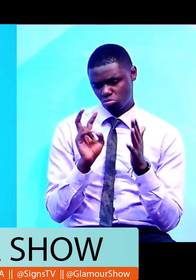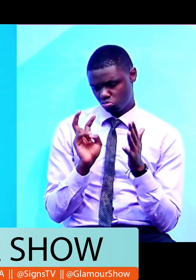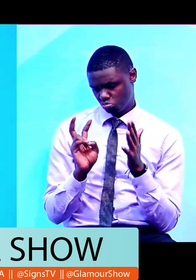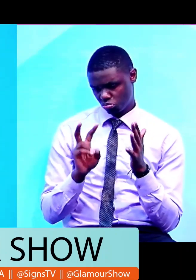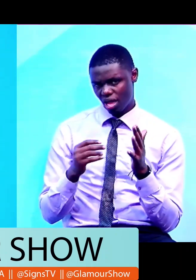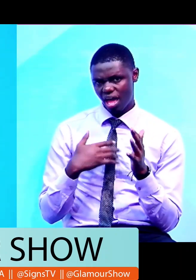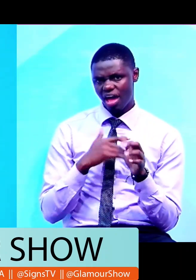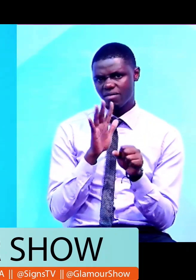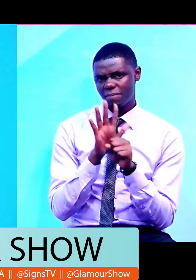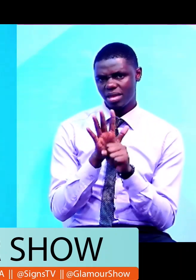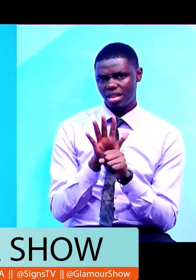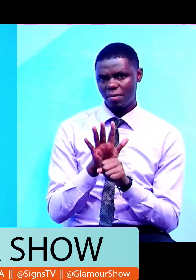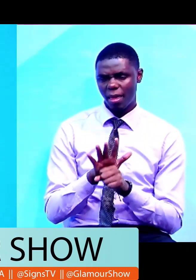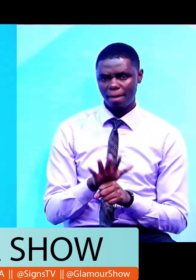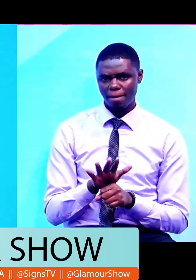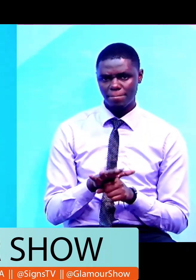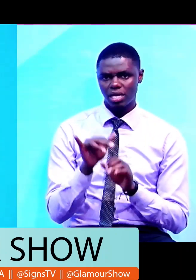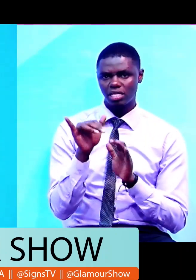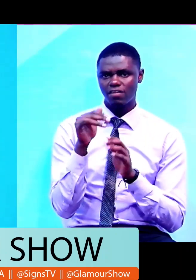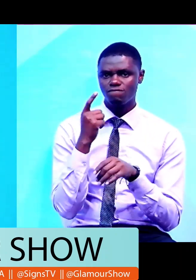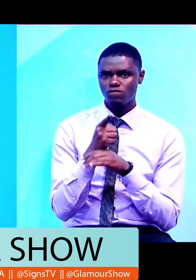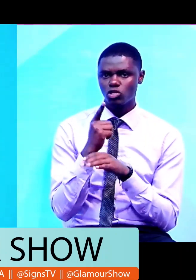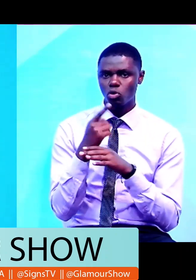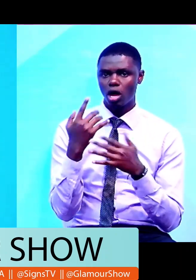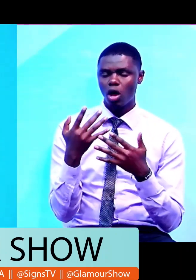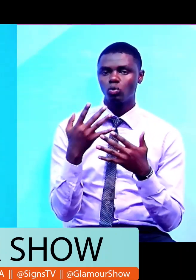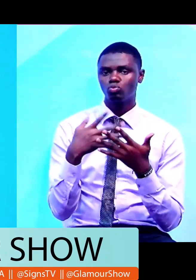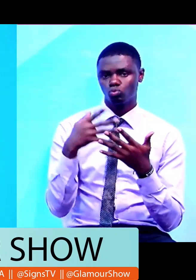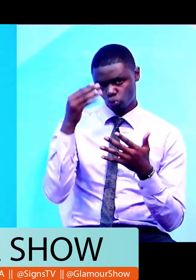very many tutorials on how to do makeup,